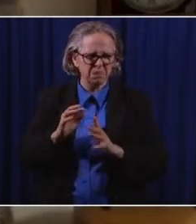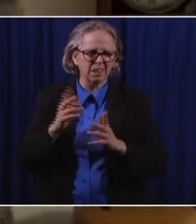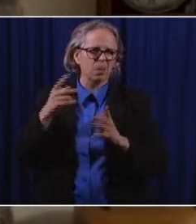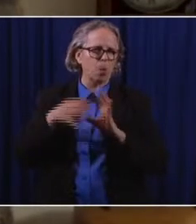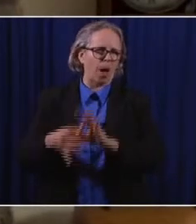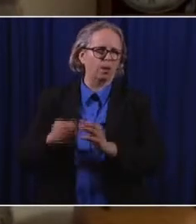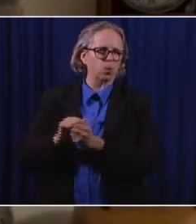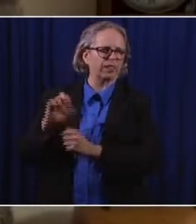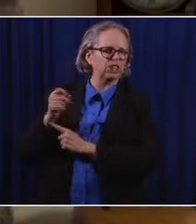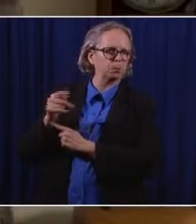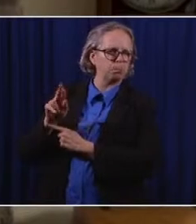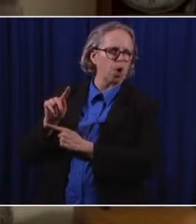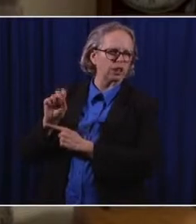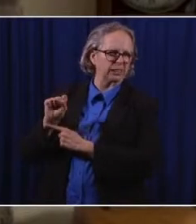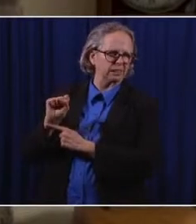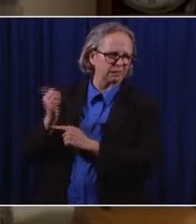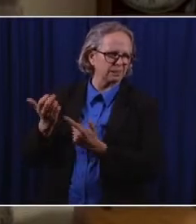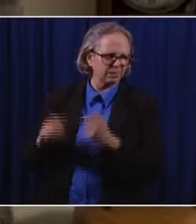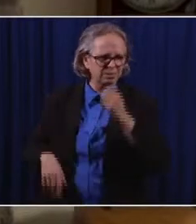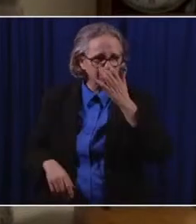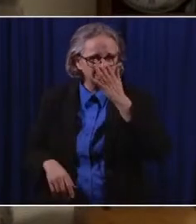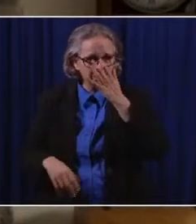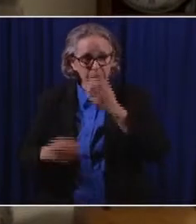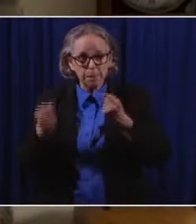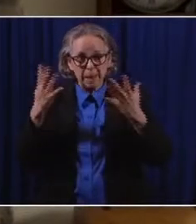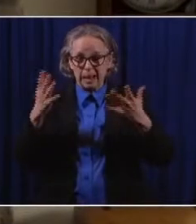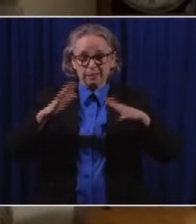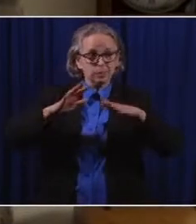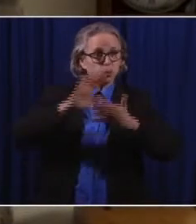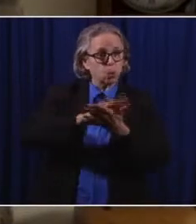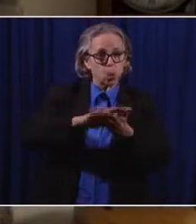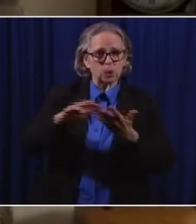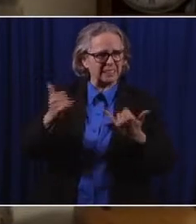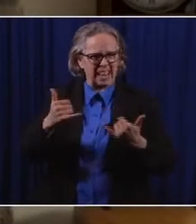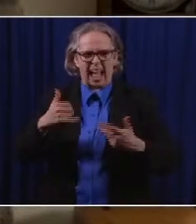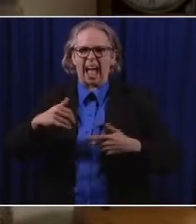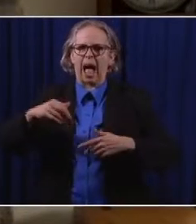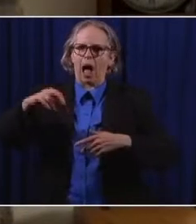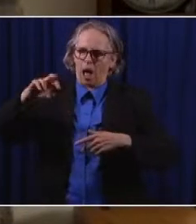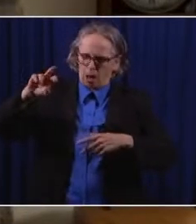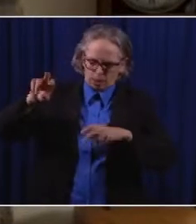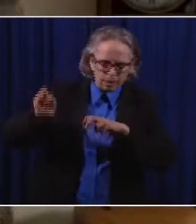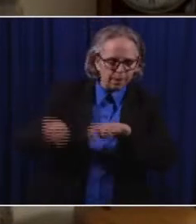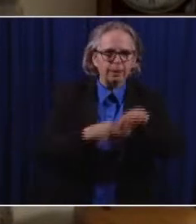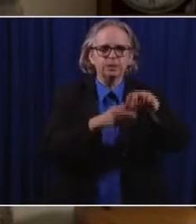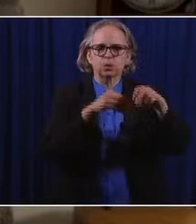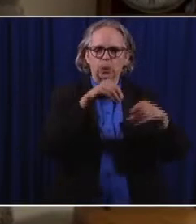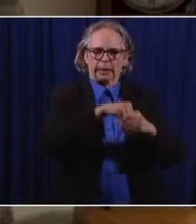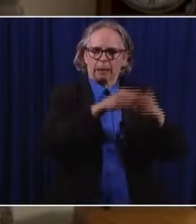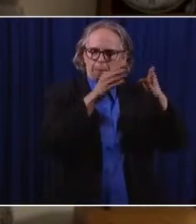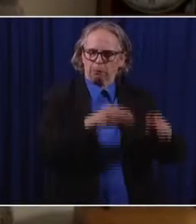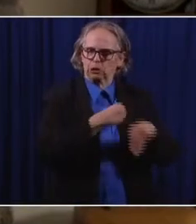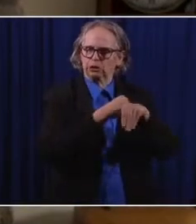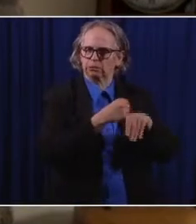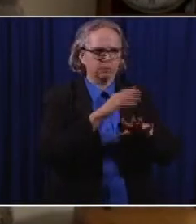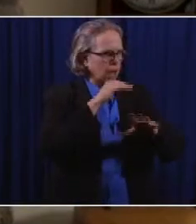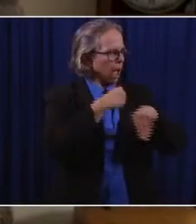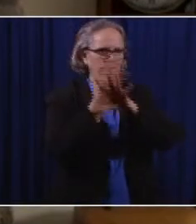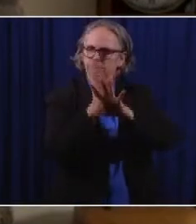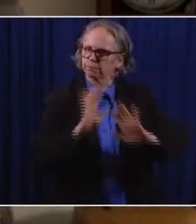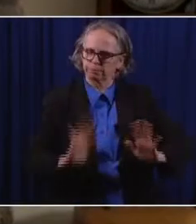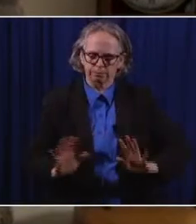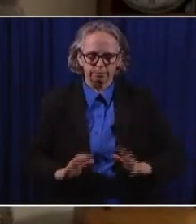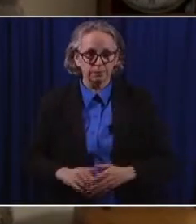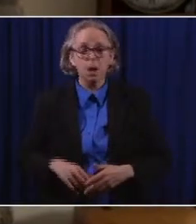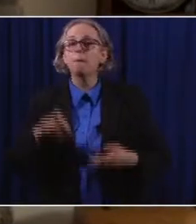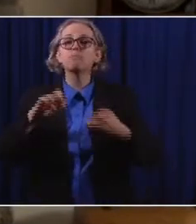transitioning to in-person in October. Residents continue to have large gatherings, which is causing a lot of this problem. No